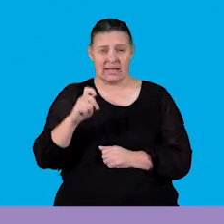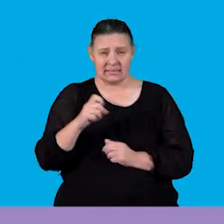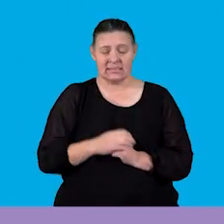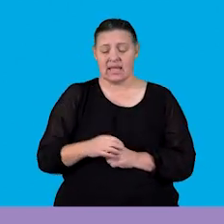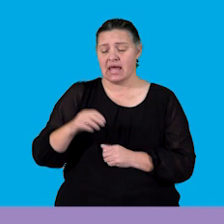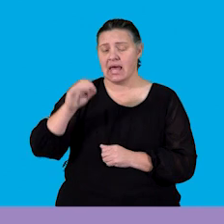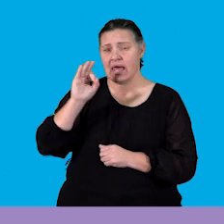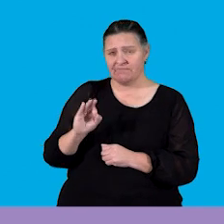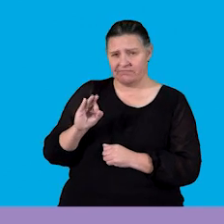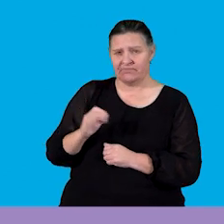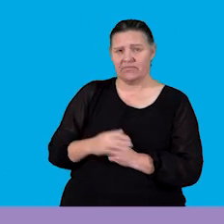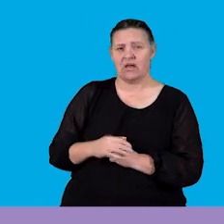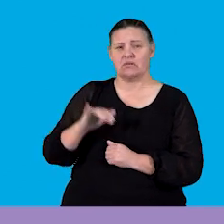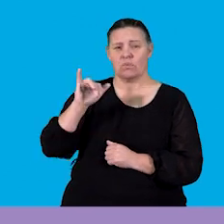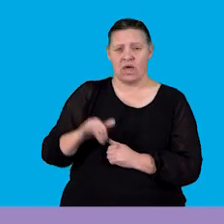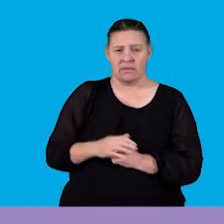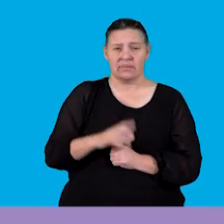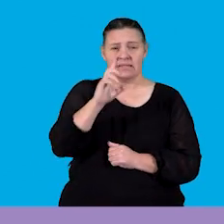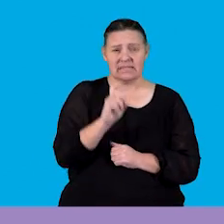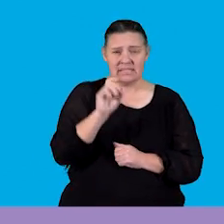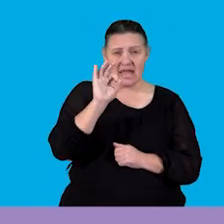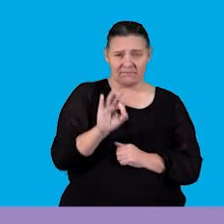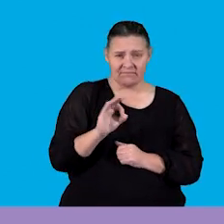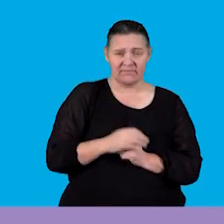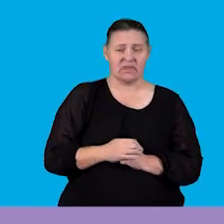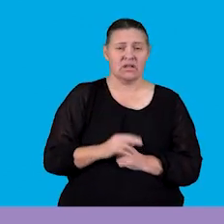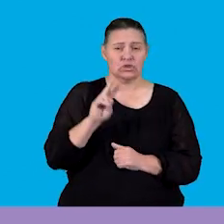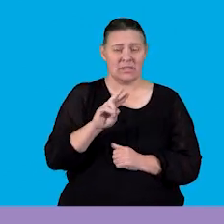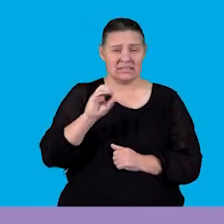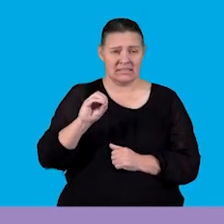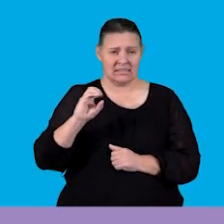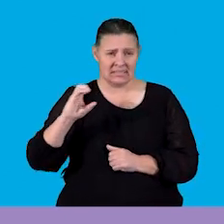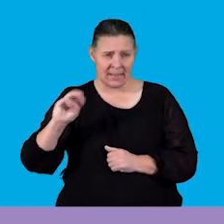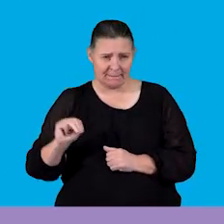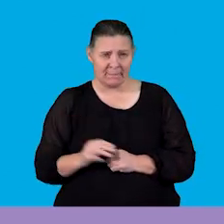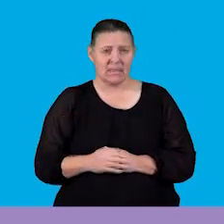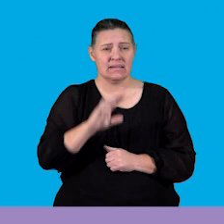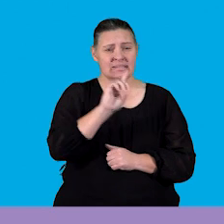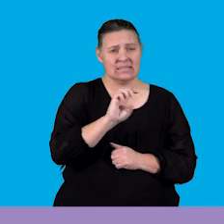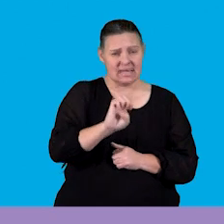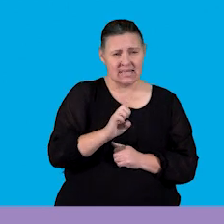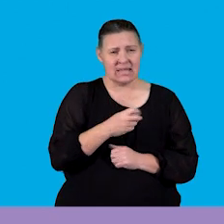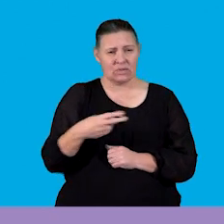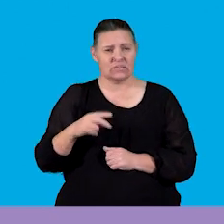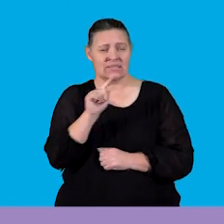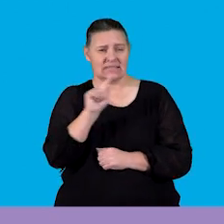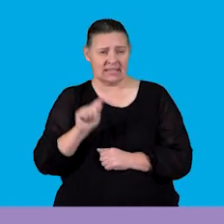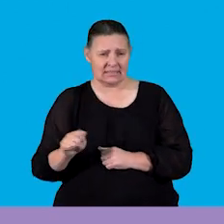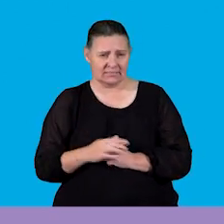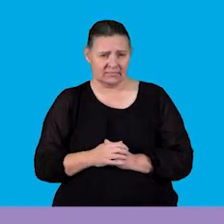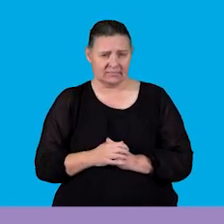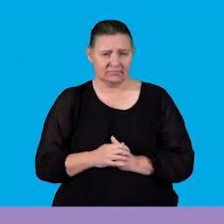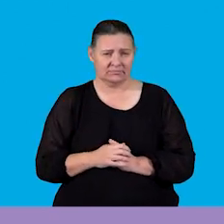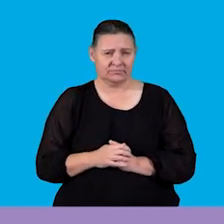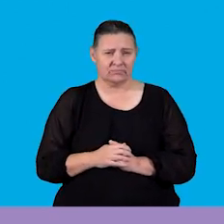X, and angle F is Y. DF is equals to 20 centimeters and DE is equals